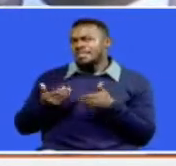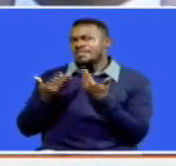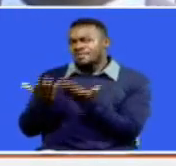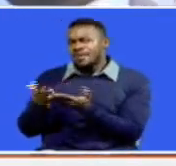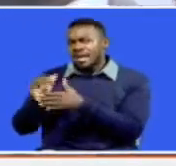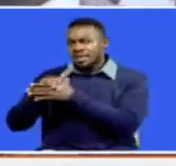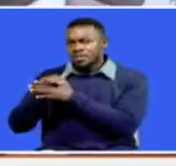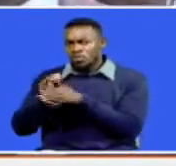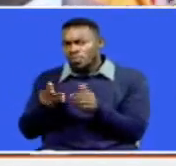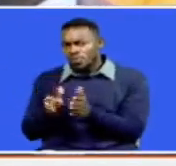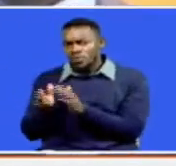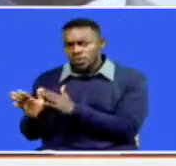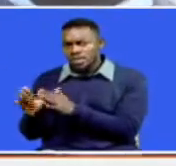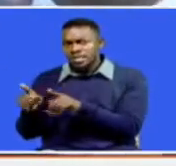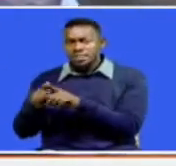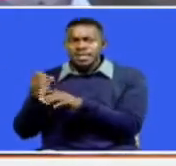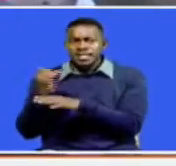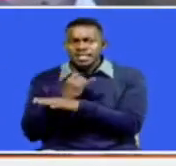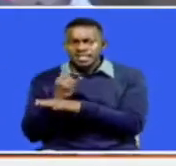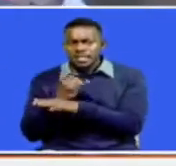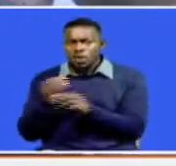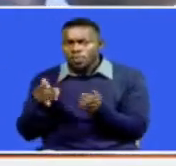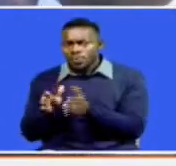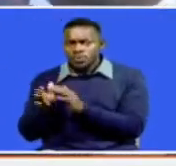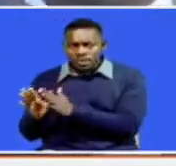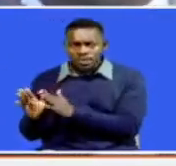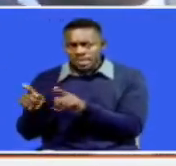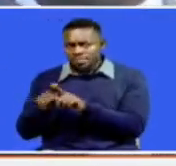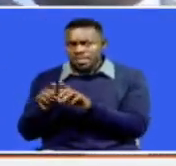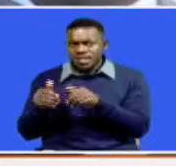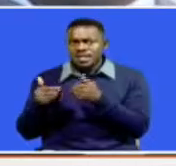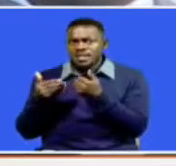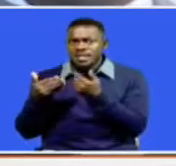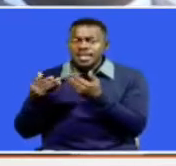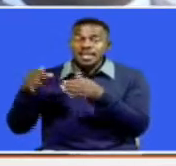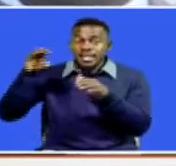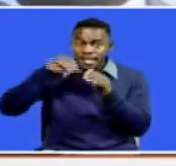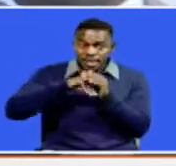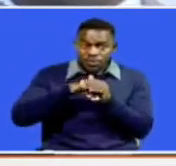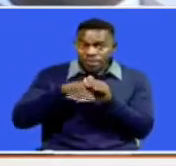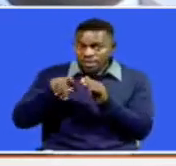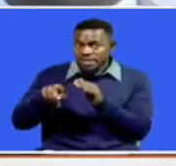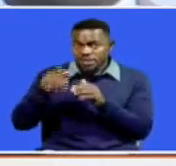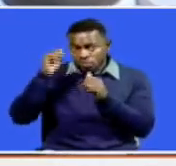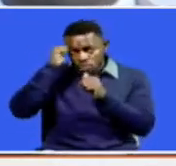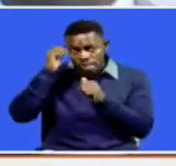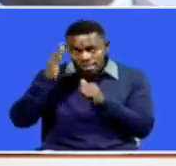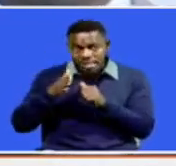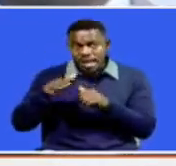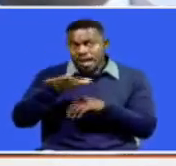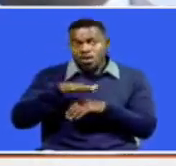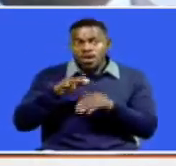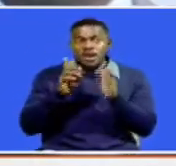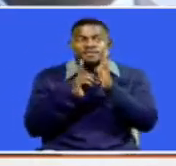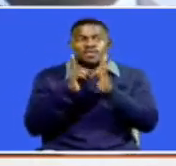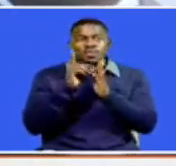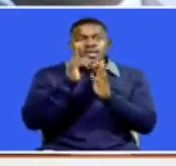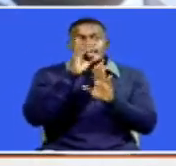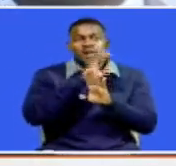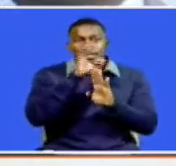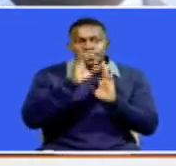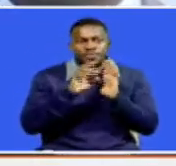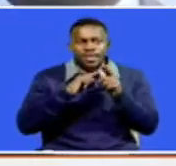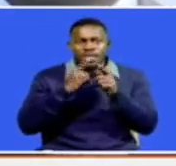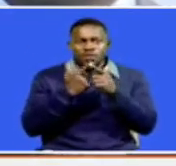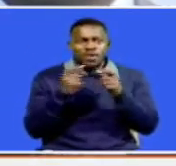for attachments, and also the industry giving us support to develop the curriculum so that we can bridge the gap between our